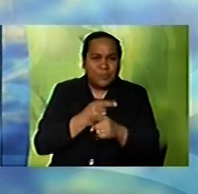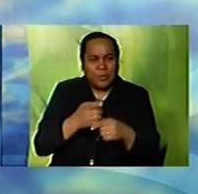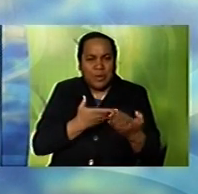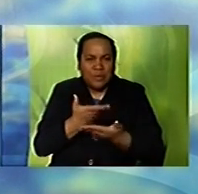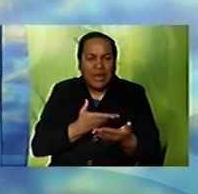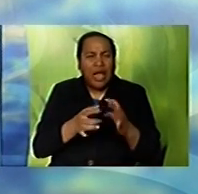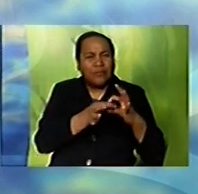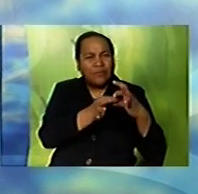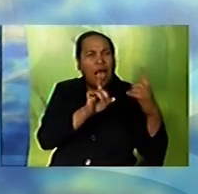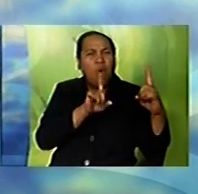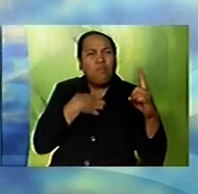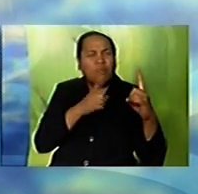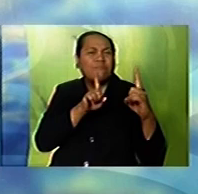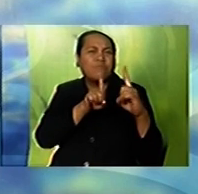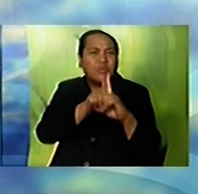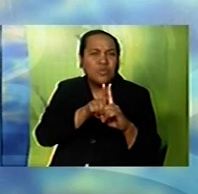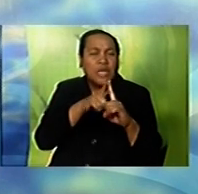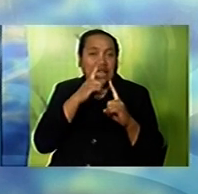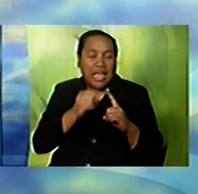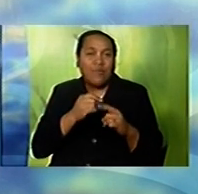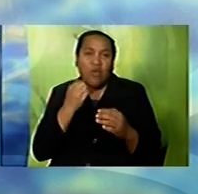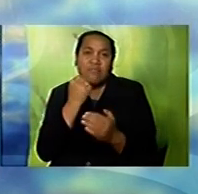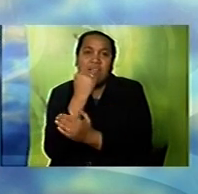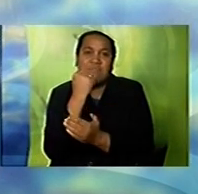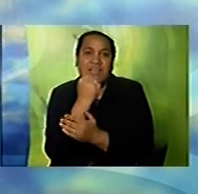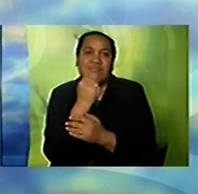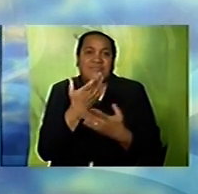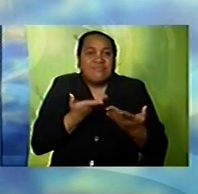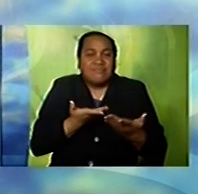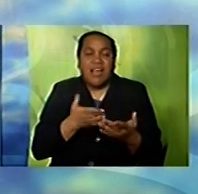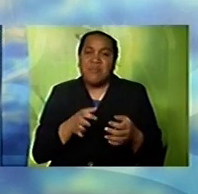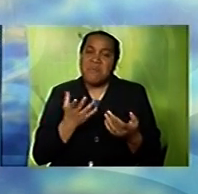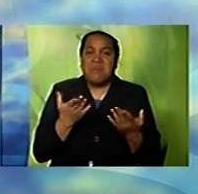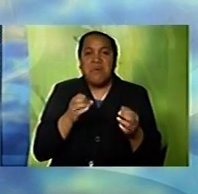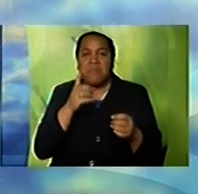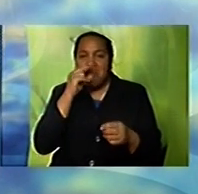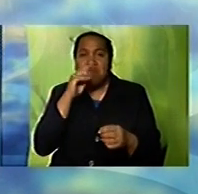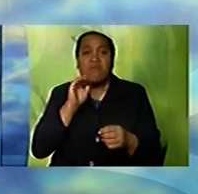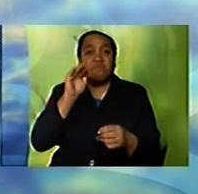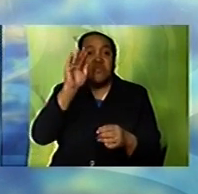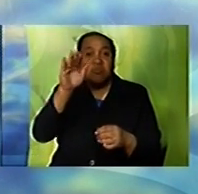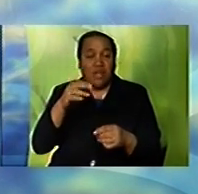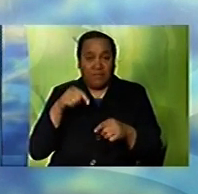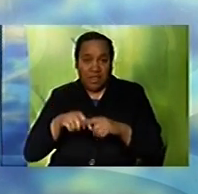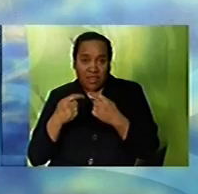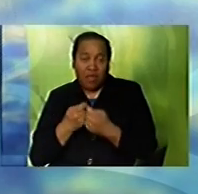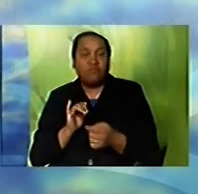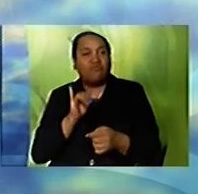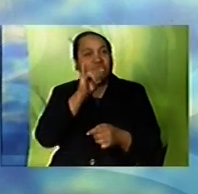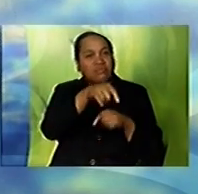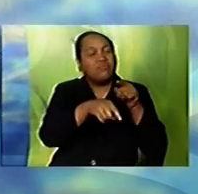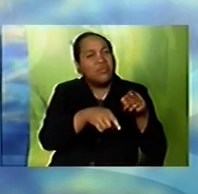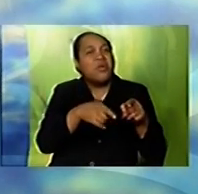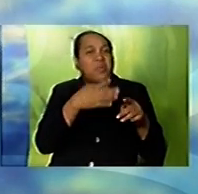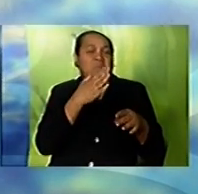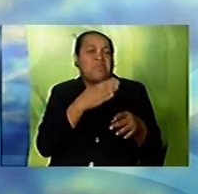closer relationships Fiji and Georgia can forge on the rugby field. The possibility of Fijian rugby players making a rugby career in the East European